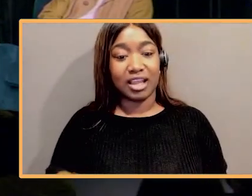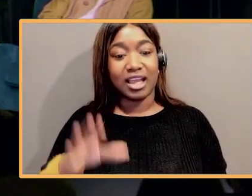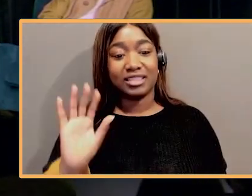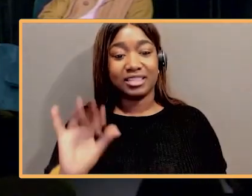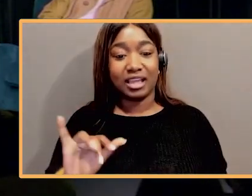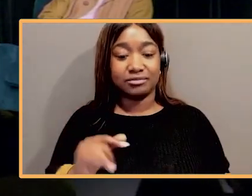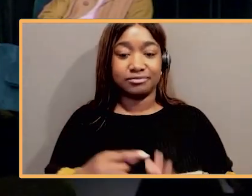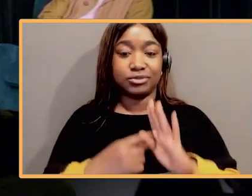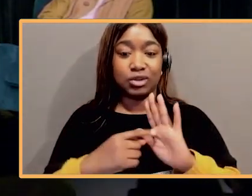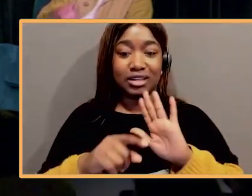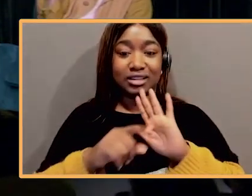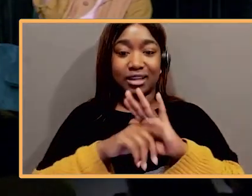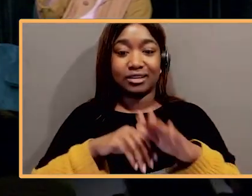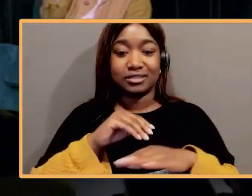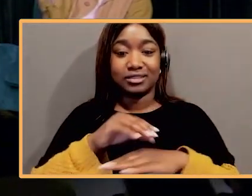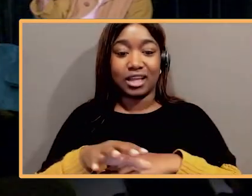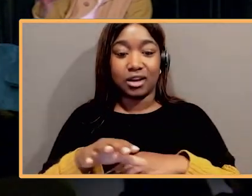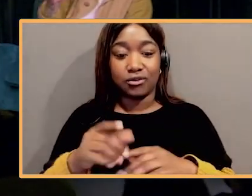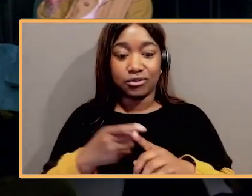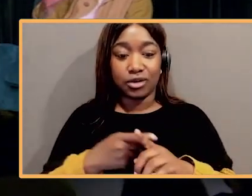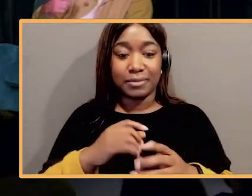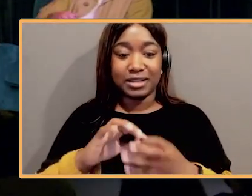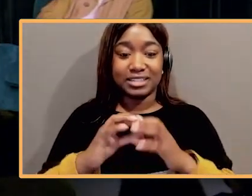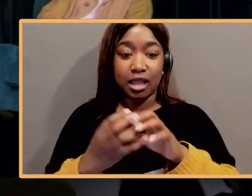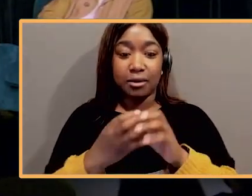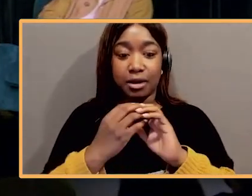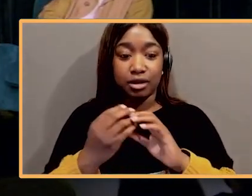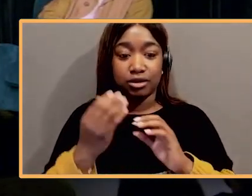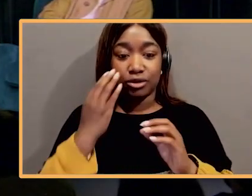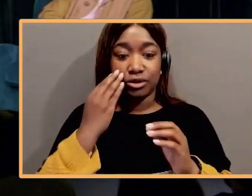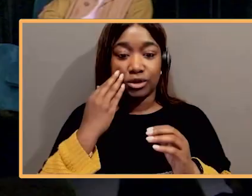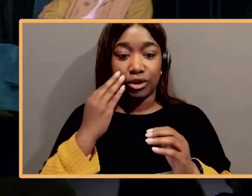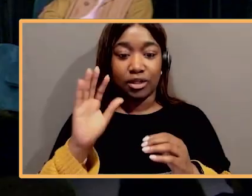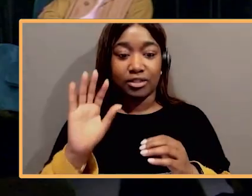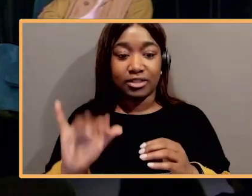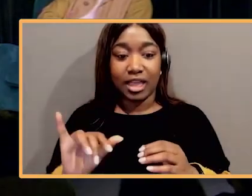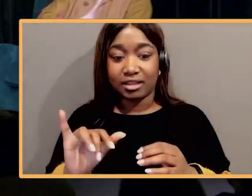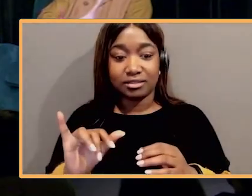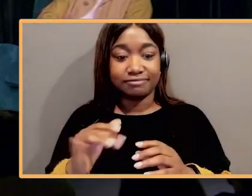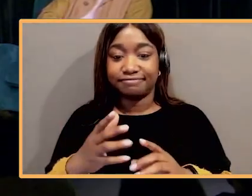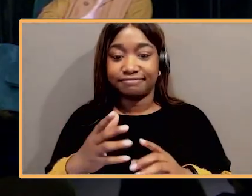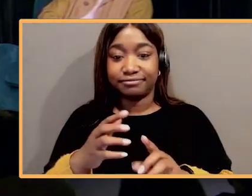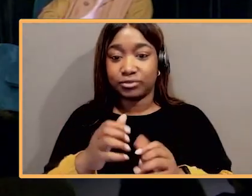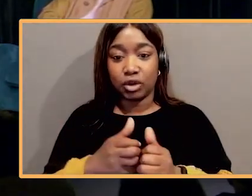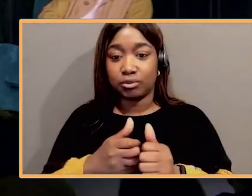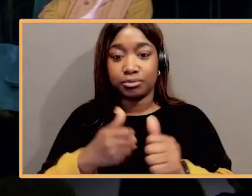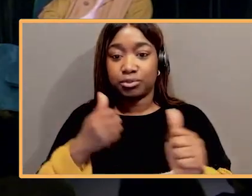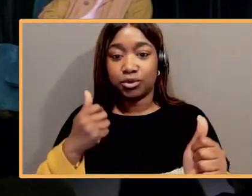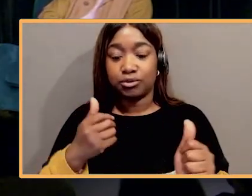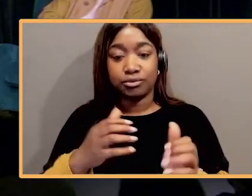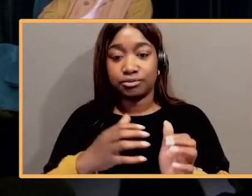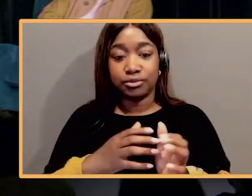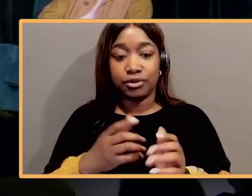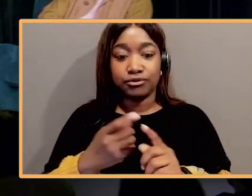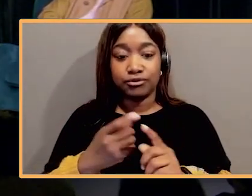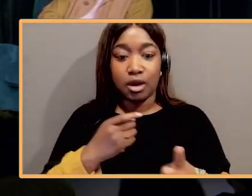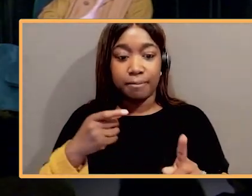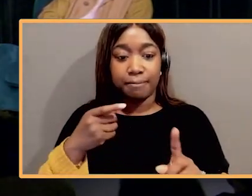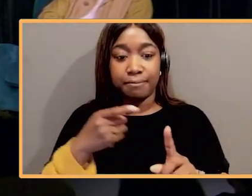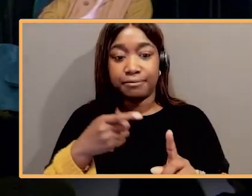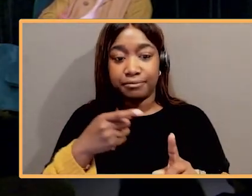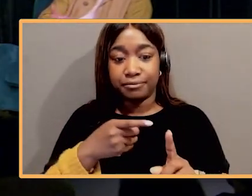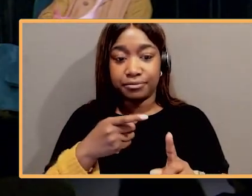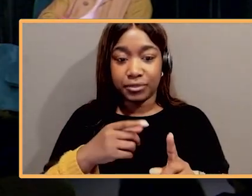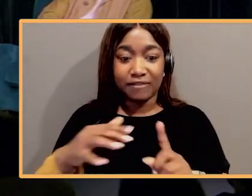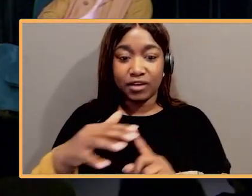our environments and our systems. Like these lights right now, it's powered by hydropower. How do we get that? It's a dam. It